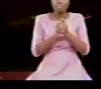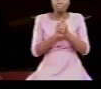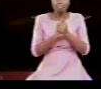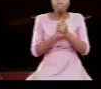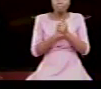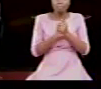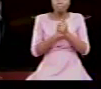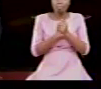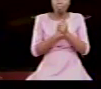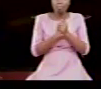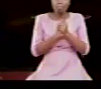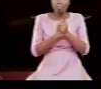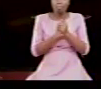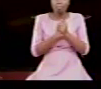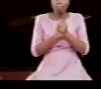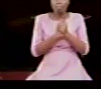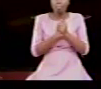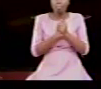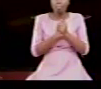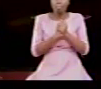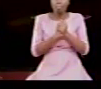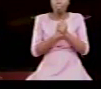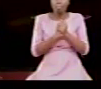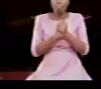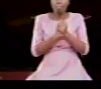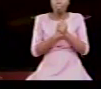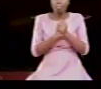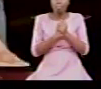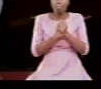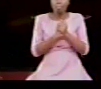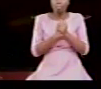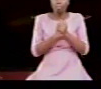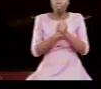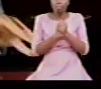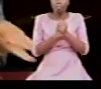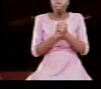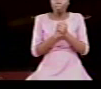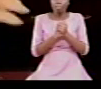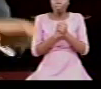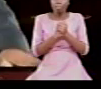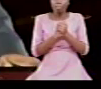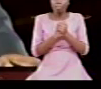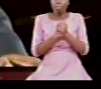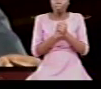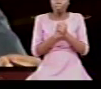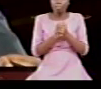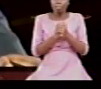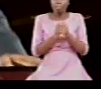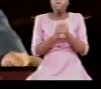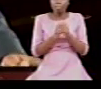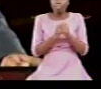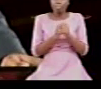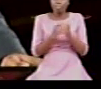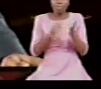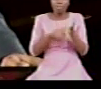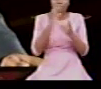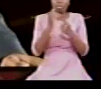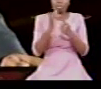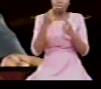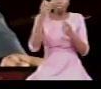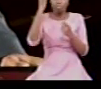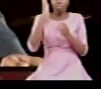Bible and read along. It's not a dogma. It's not deeper life dogma. It's the word of